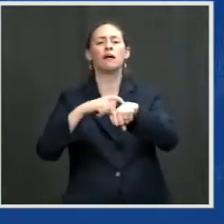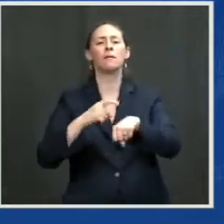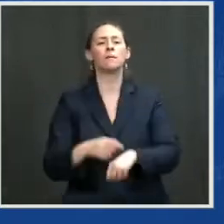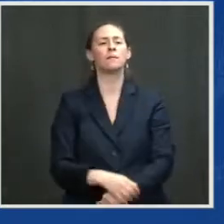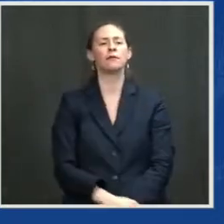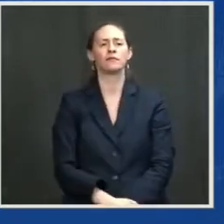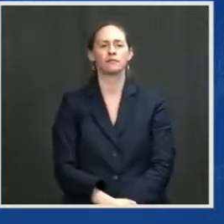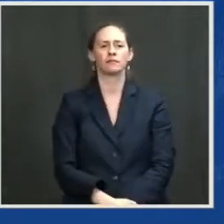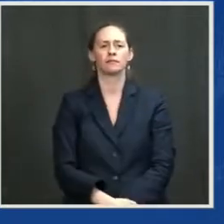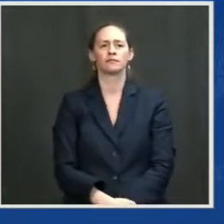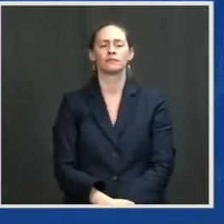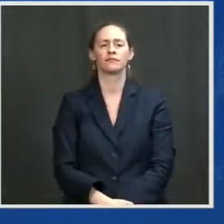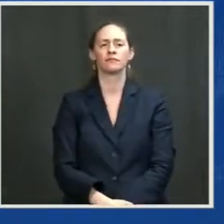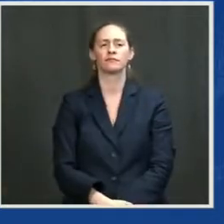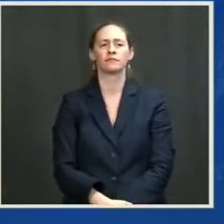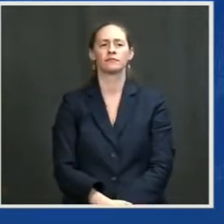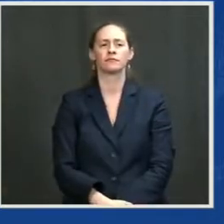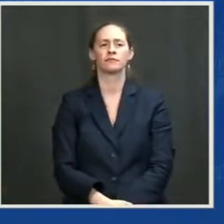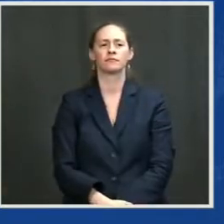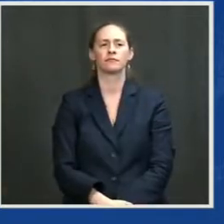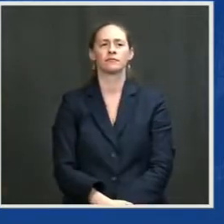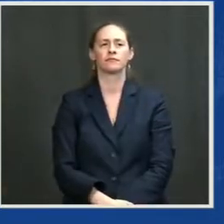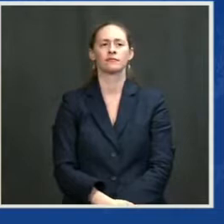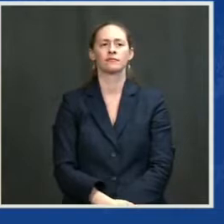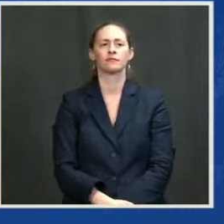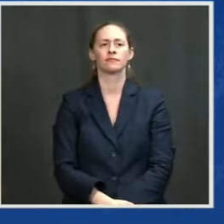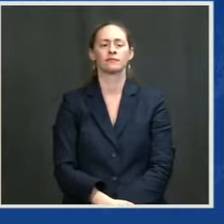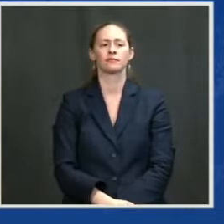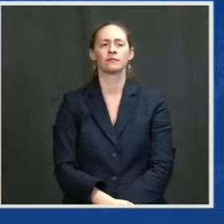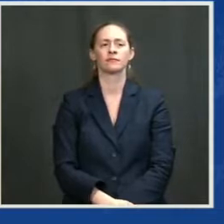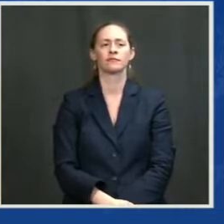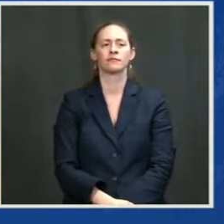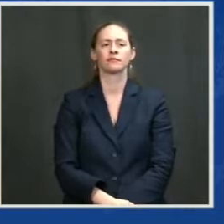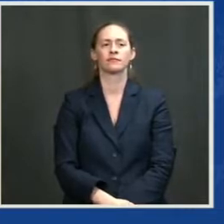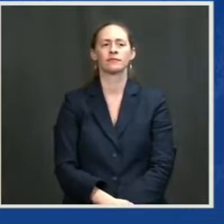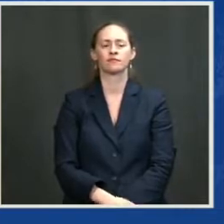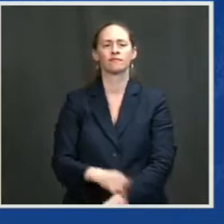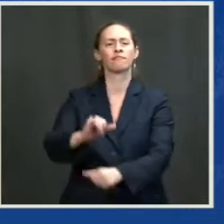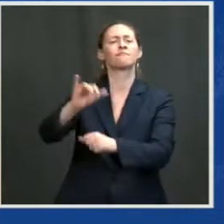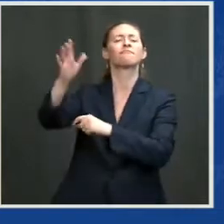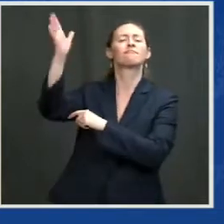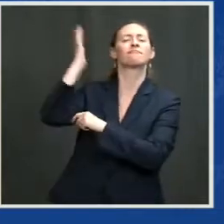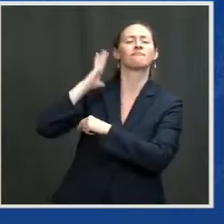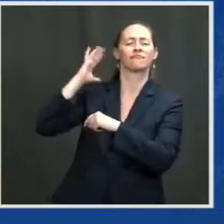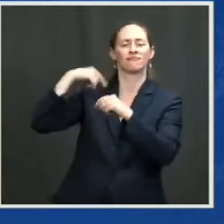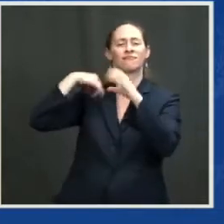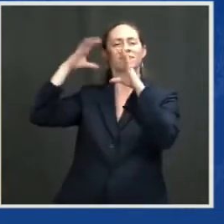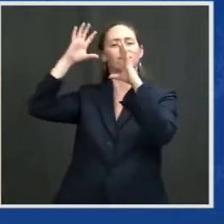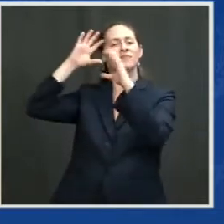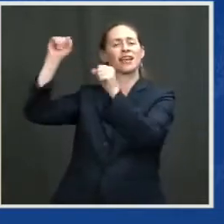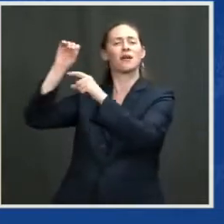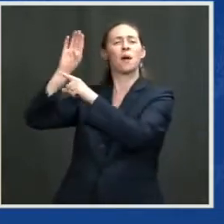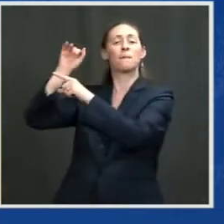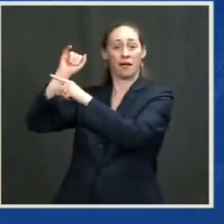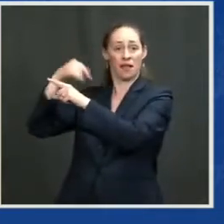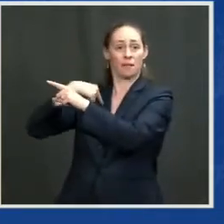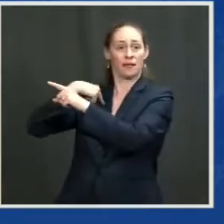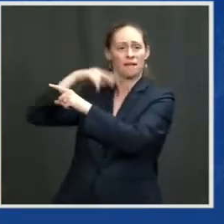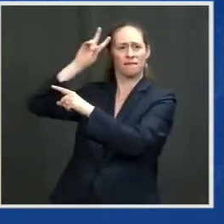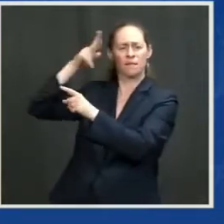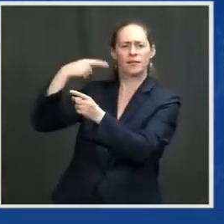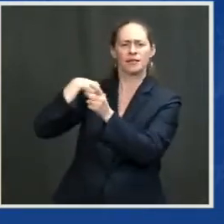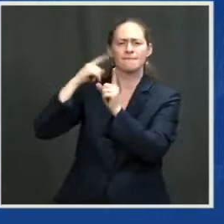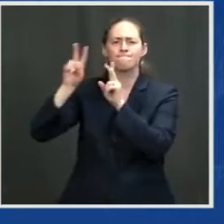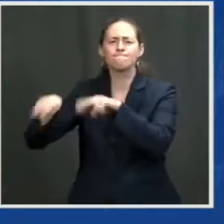president, was in Pennsylvania. There was a large shopping center, a school, and the rest, and it was just across a creek, as we